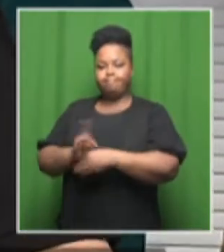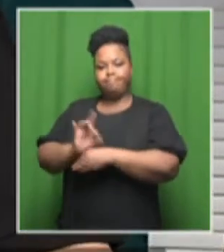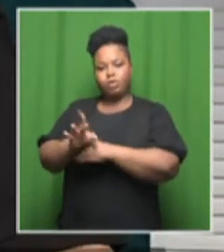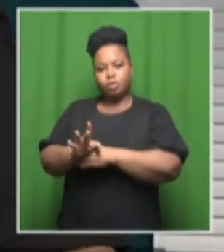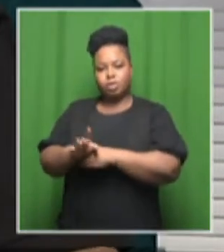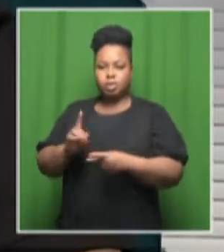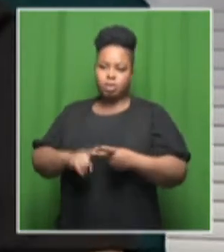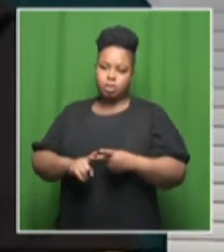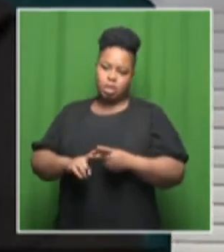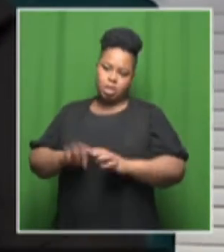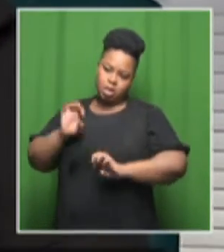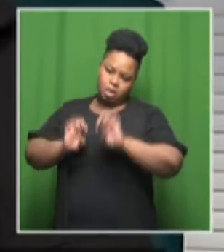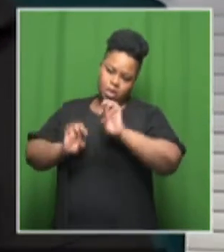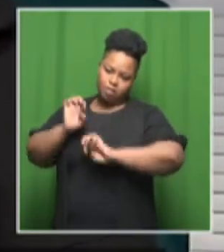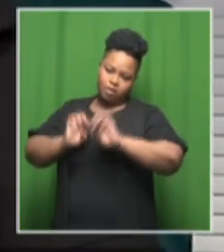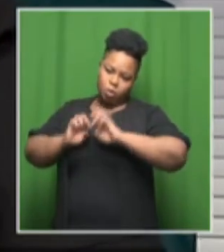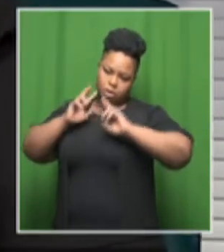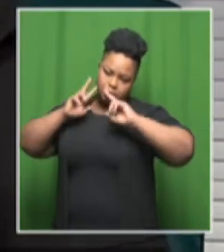and